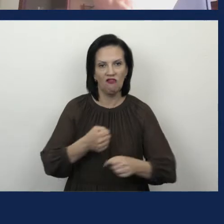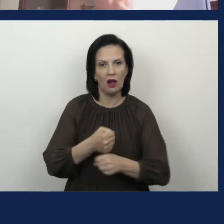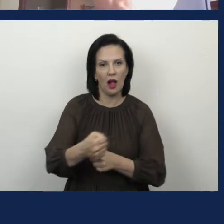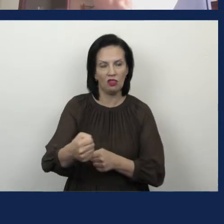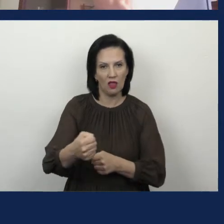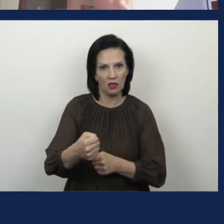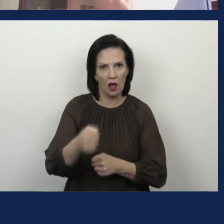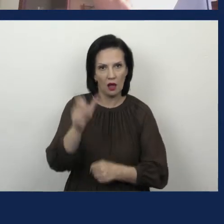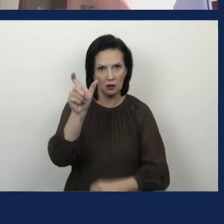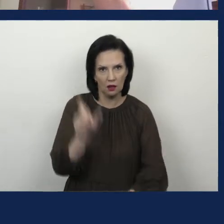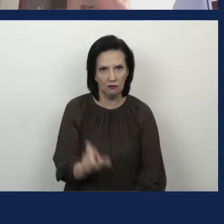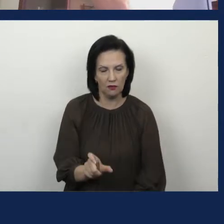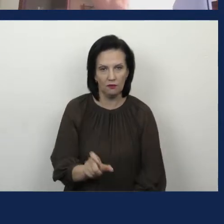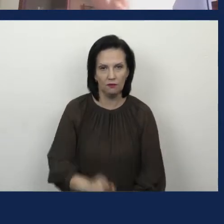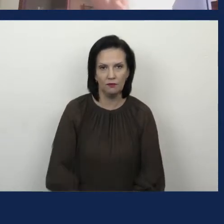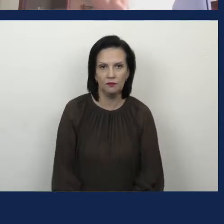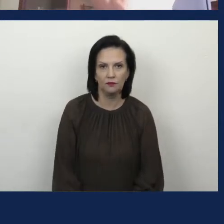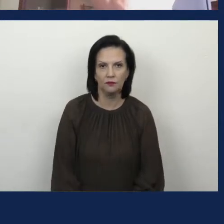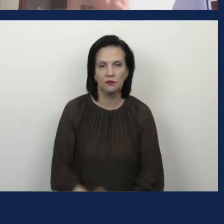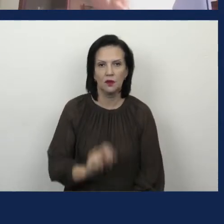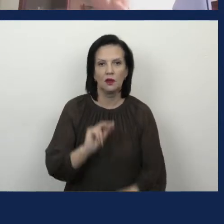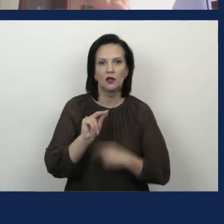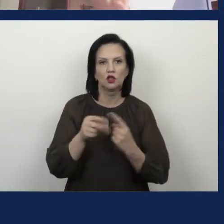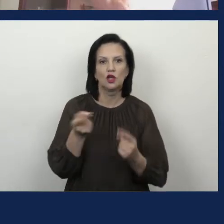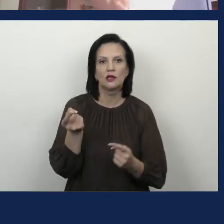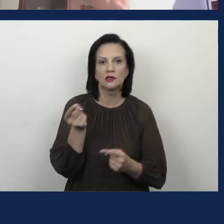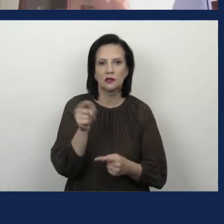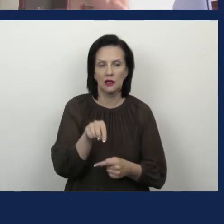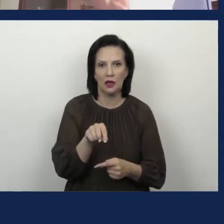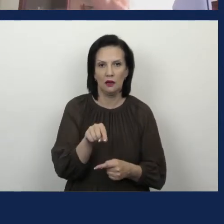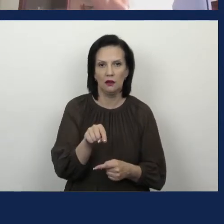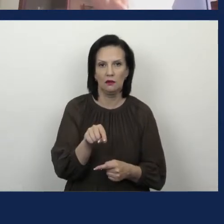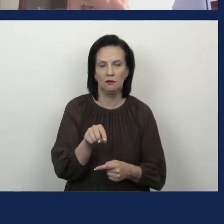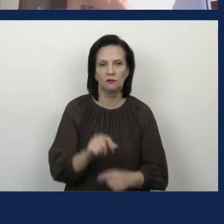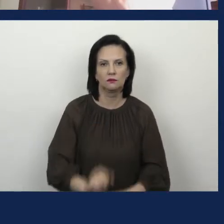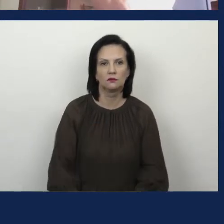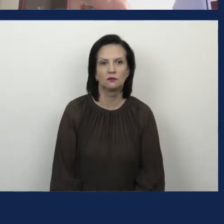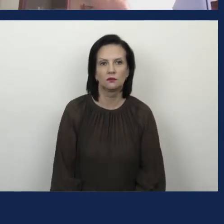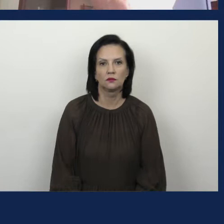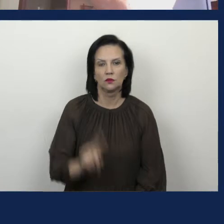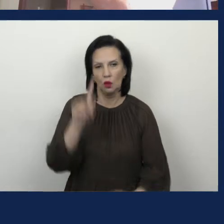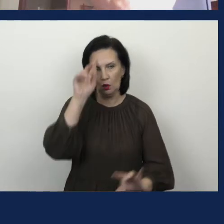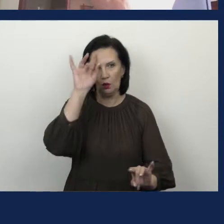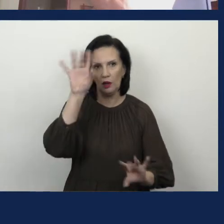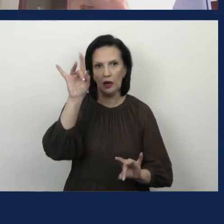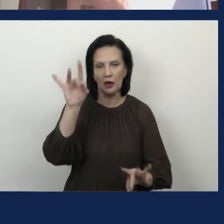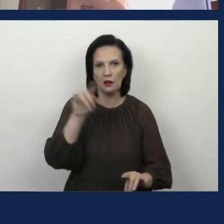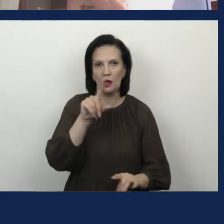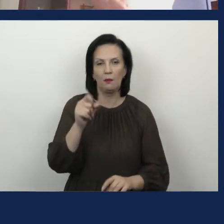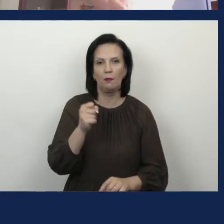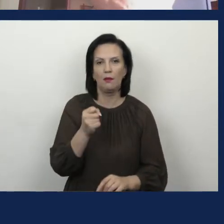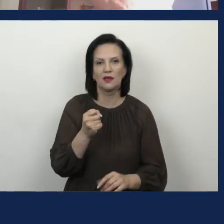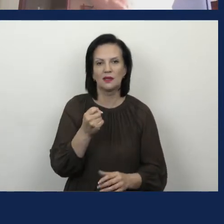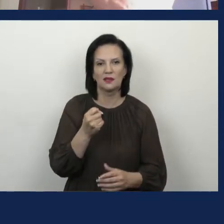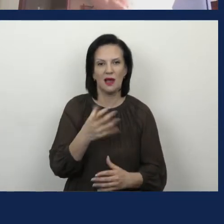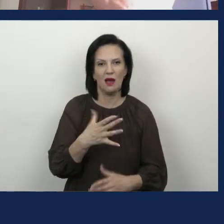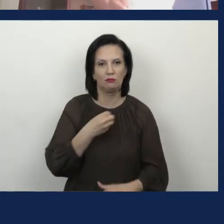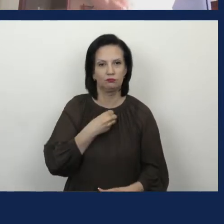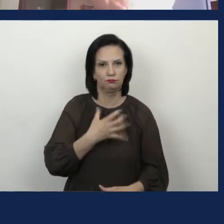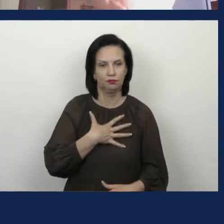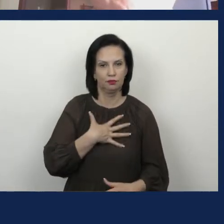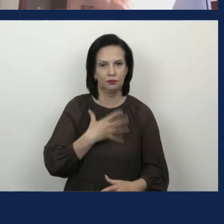candidates. Due to the fact that advertising from private funds is